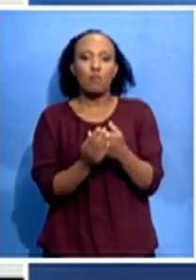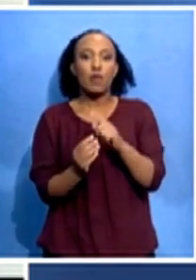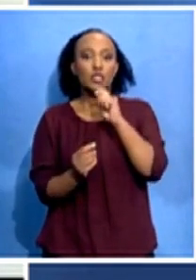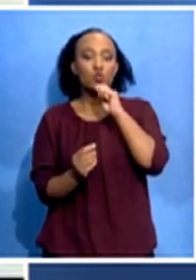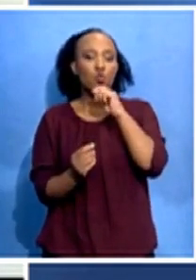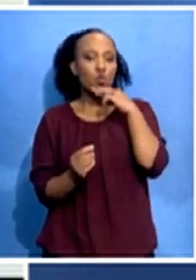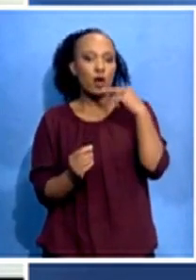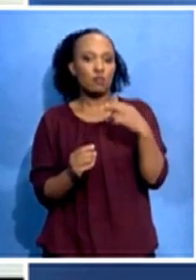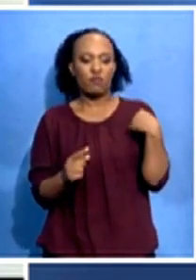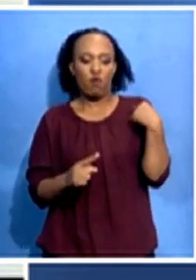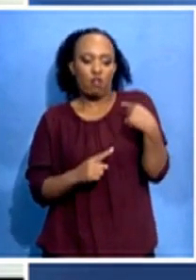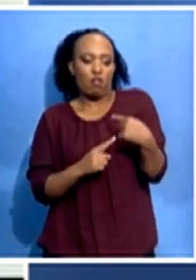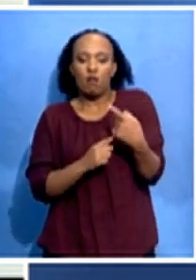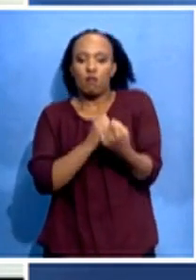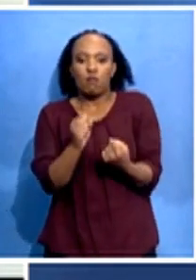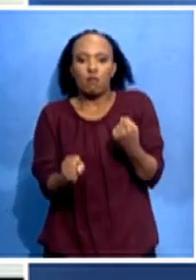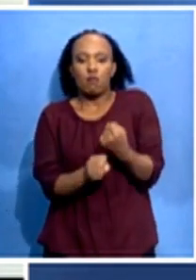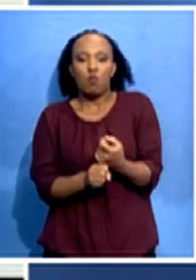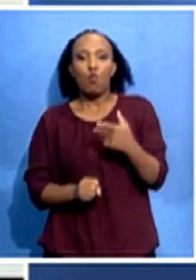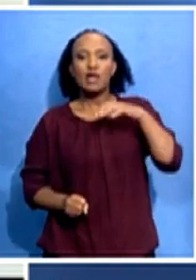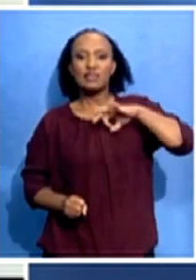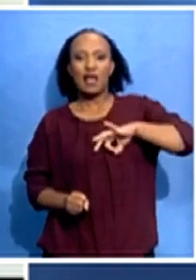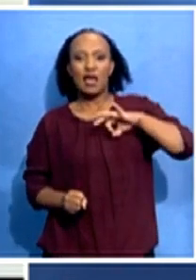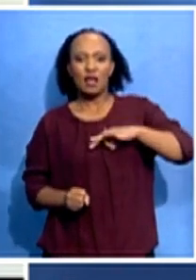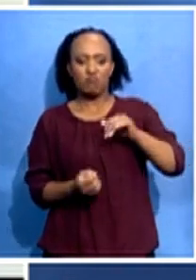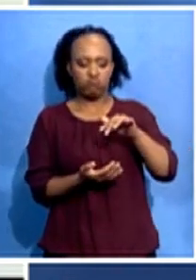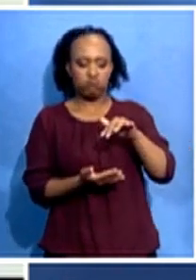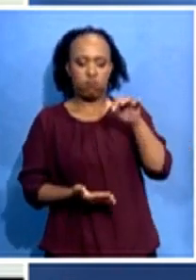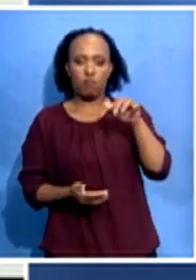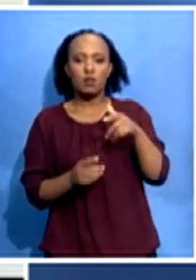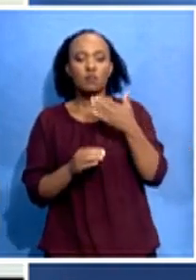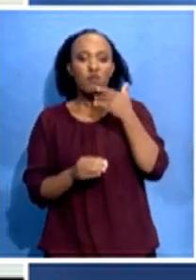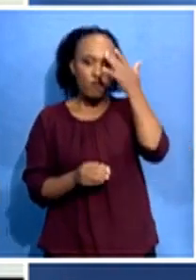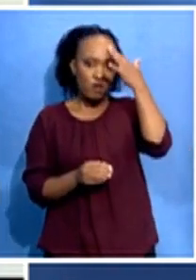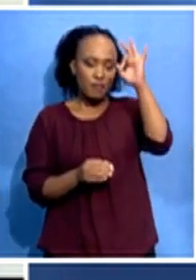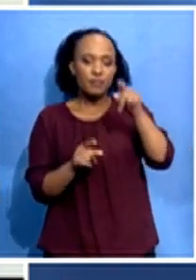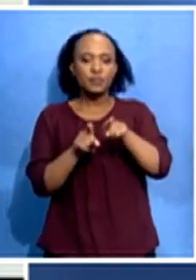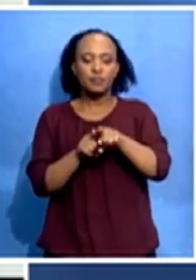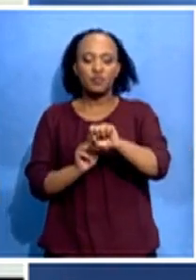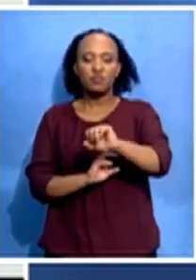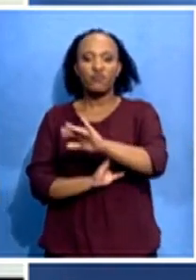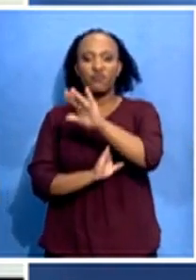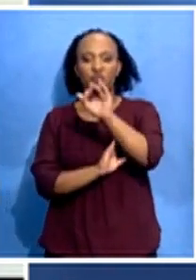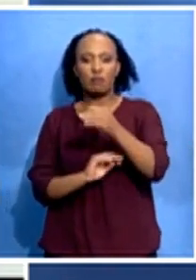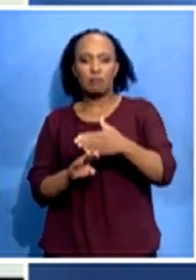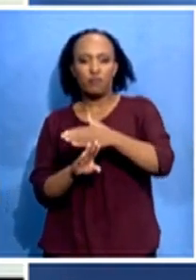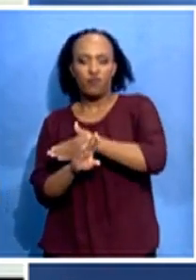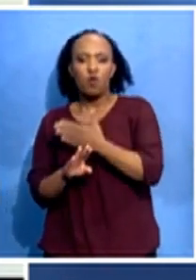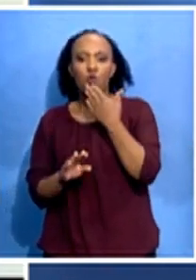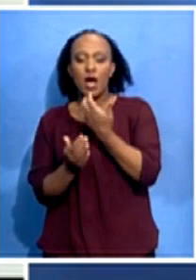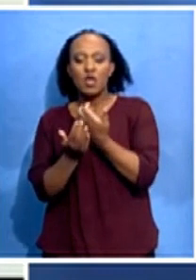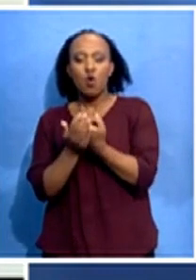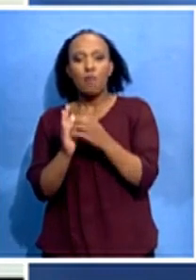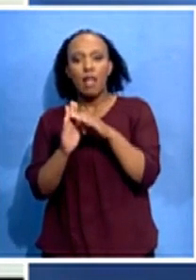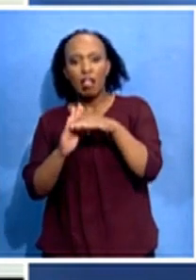salaries, not only in the civil service, but throughout South Africa, has been because we've had inflation plus agreements. I think we're going to have a couple of years